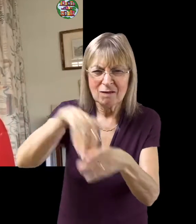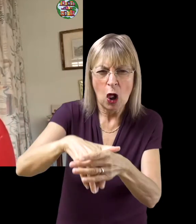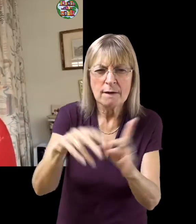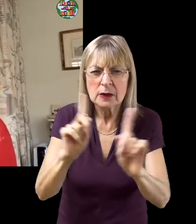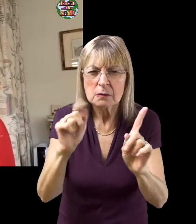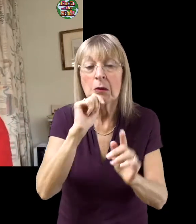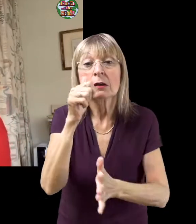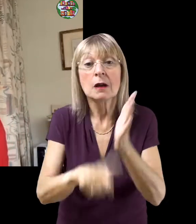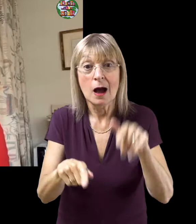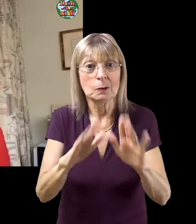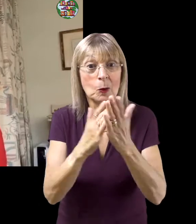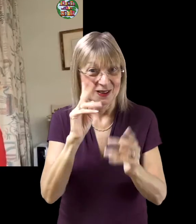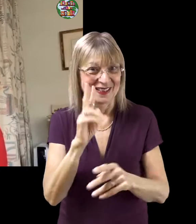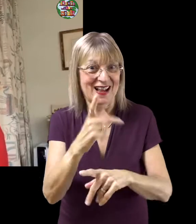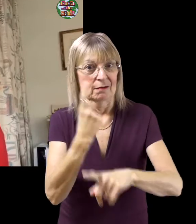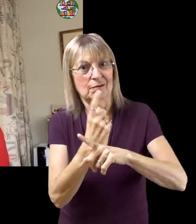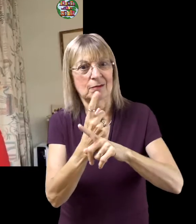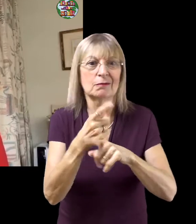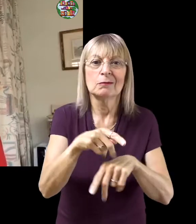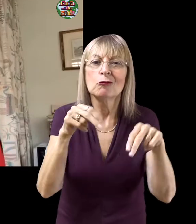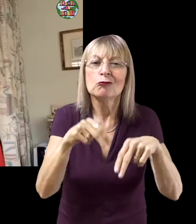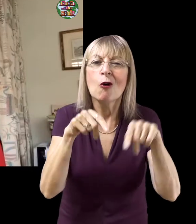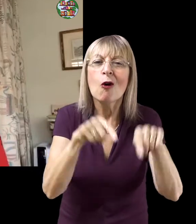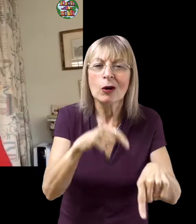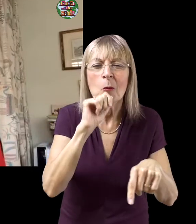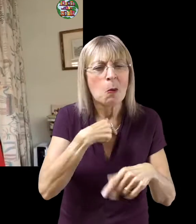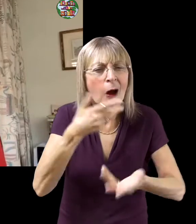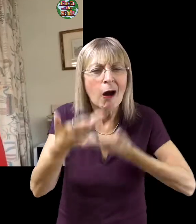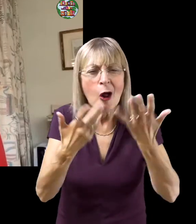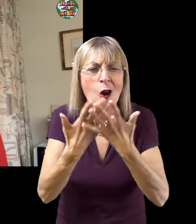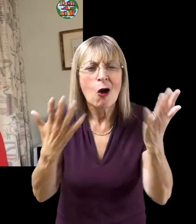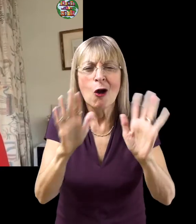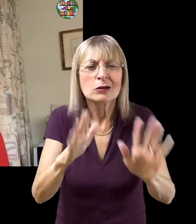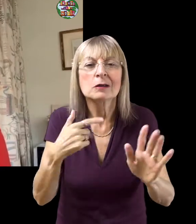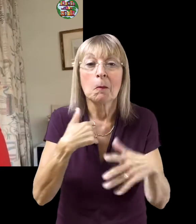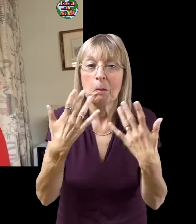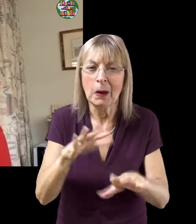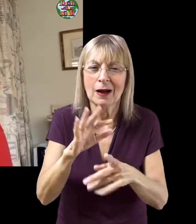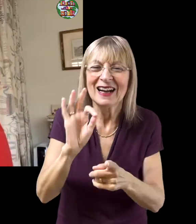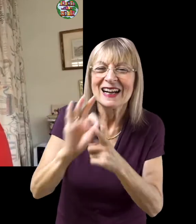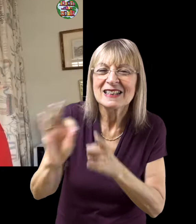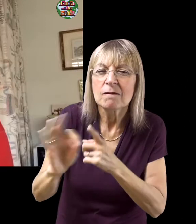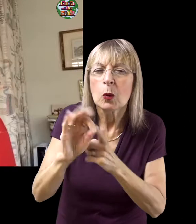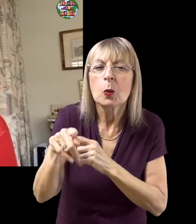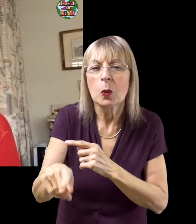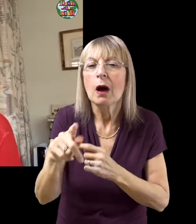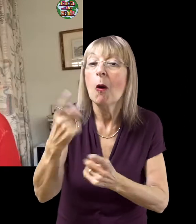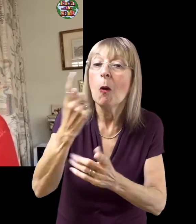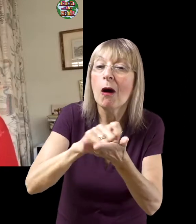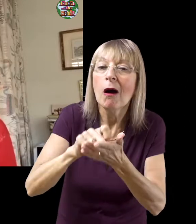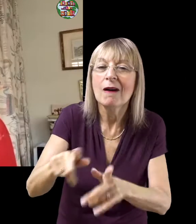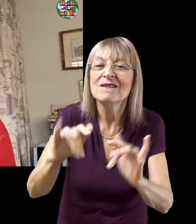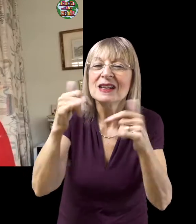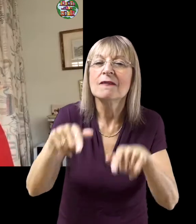involves. We're going to start, though, with Talking to Alaska, and I'm not going to say very much about it, except that when I interview